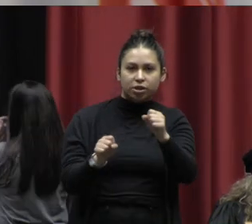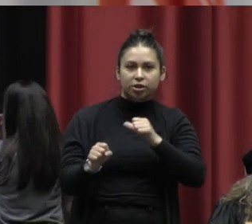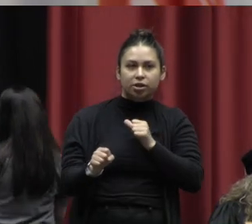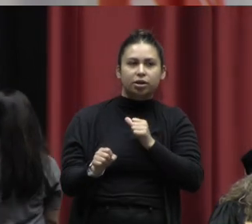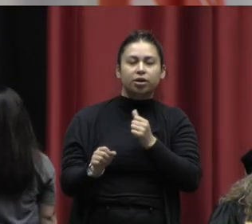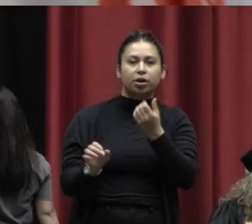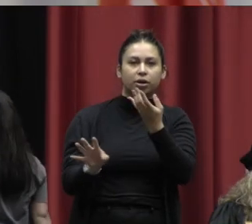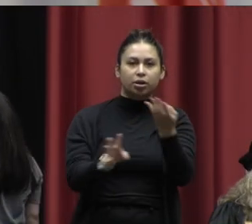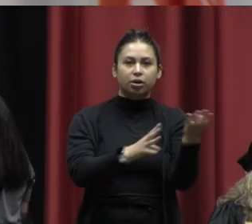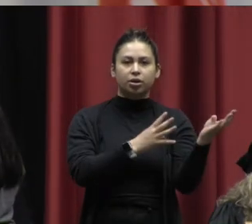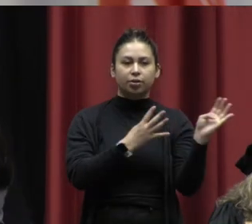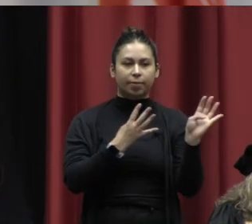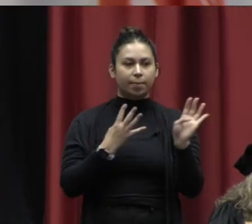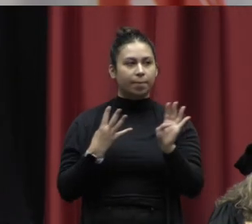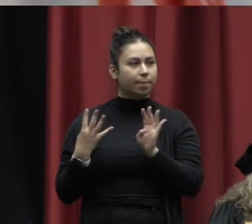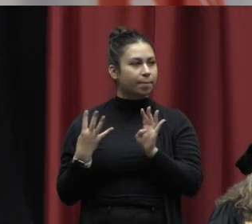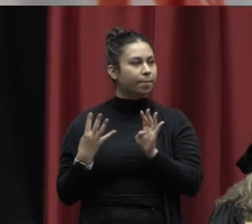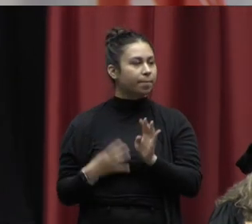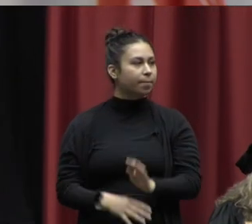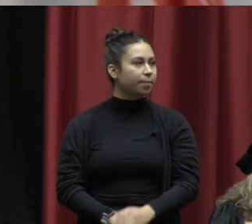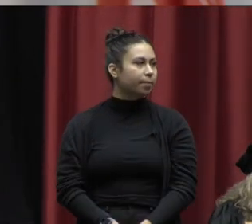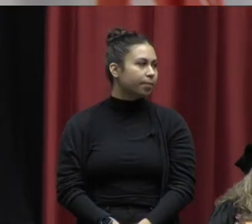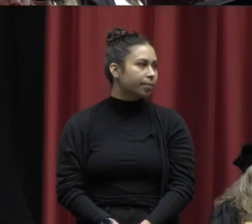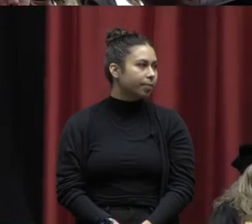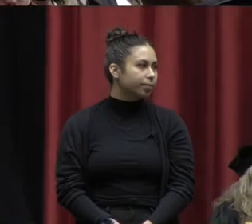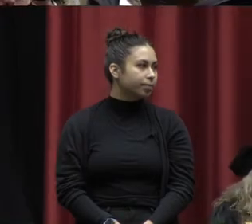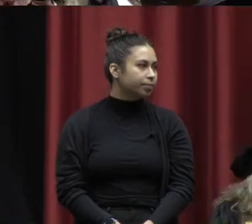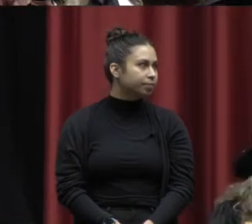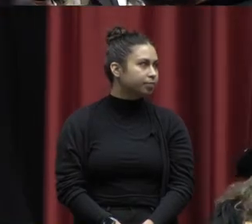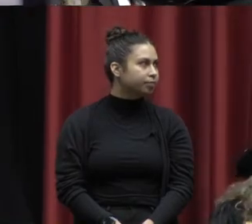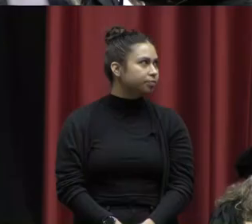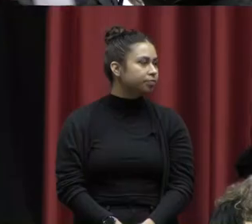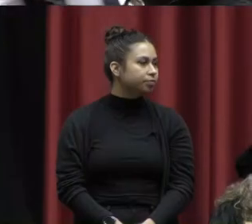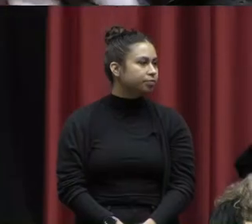as directed by the ushers?